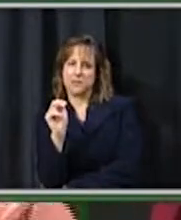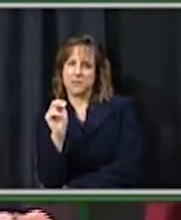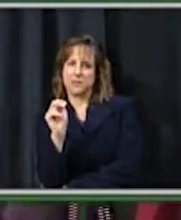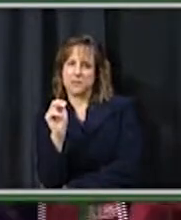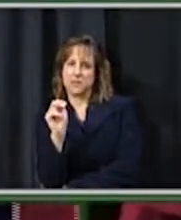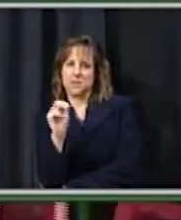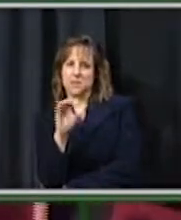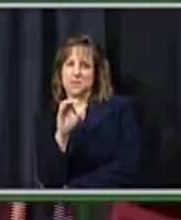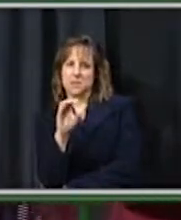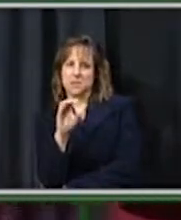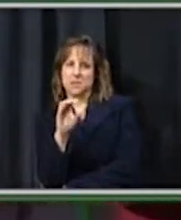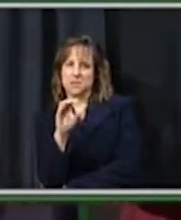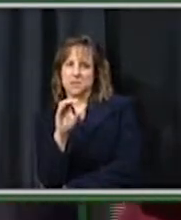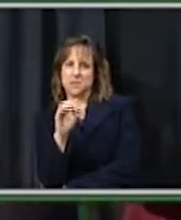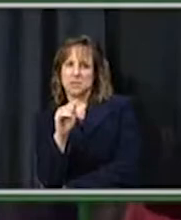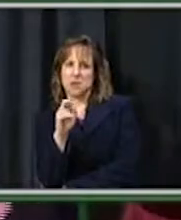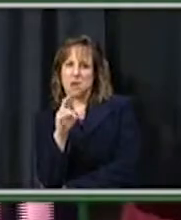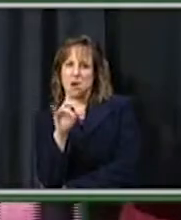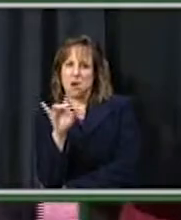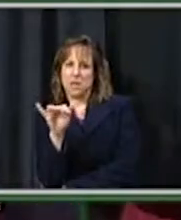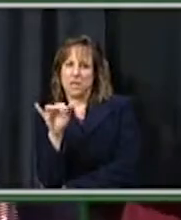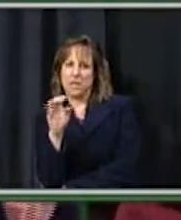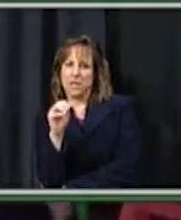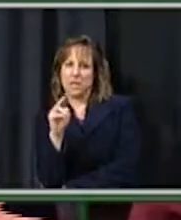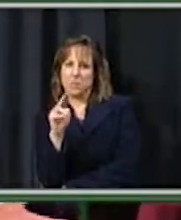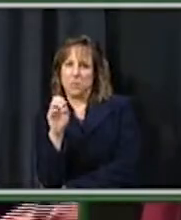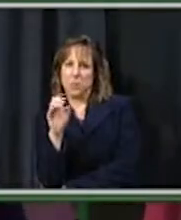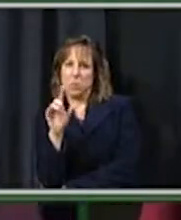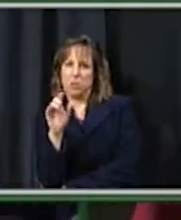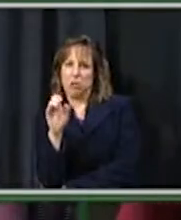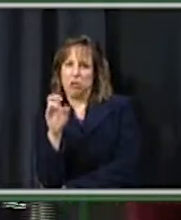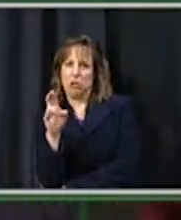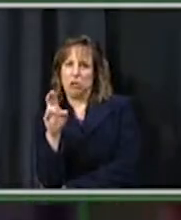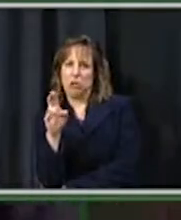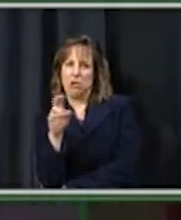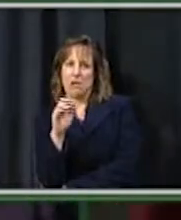Carly Bueller. Alexander Mustafa.